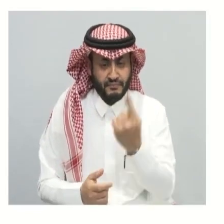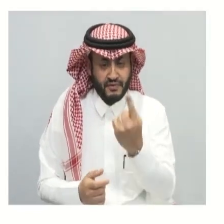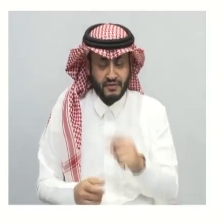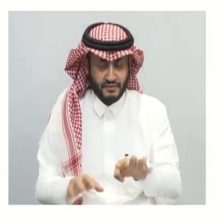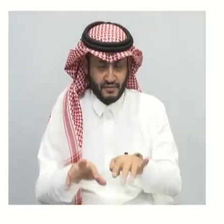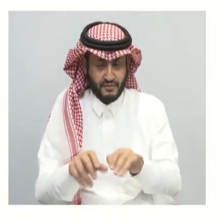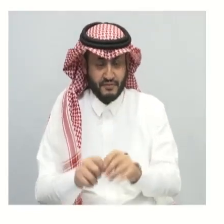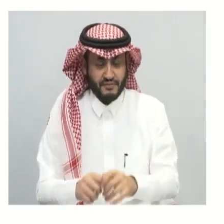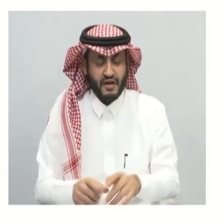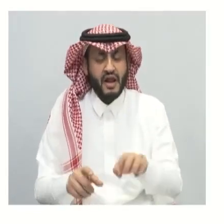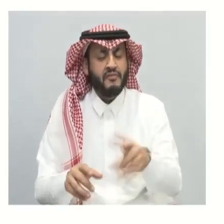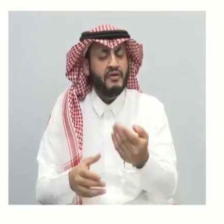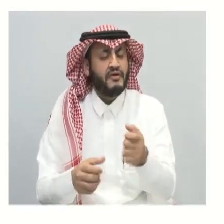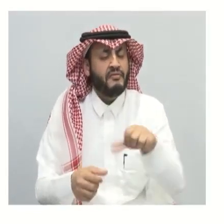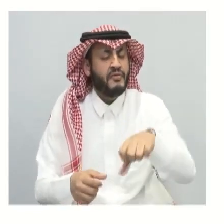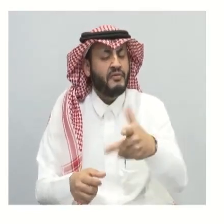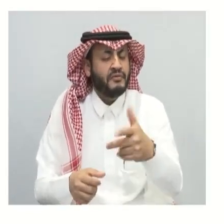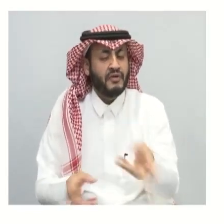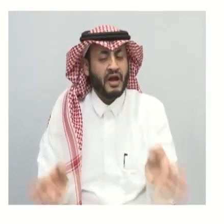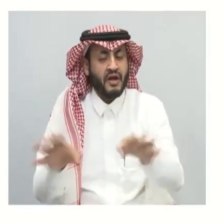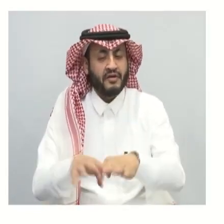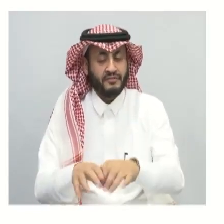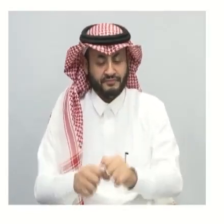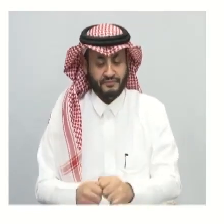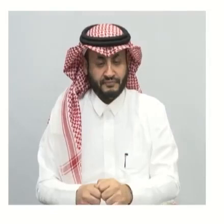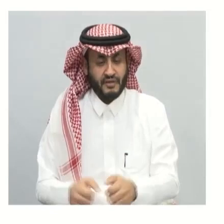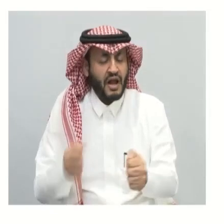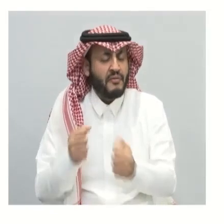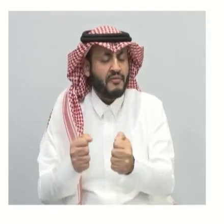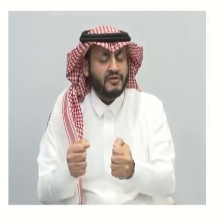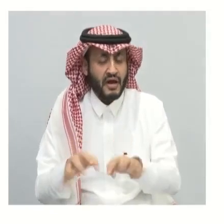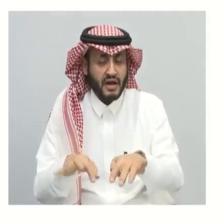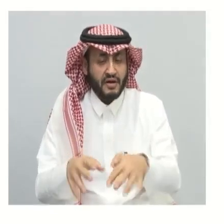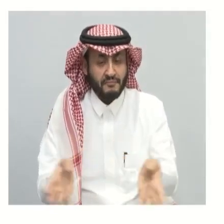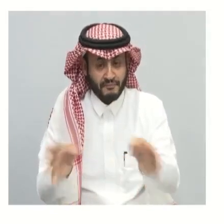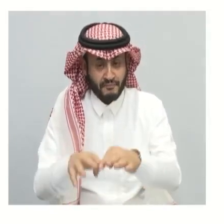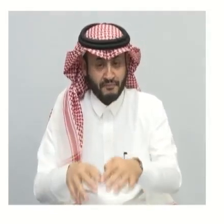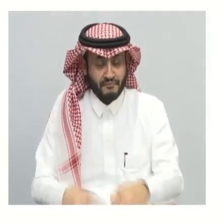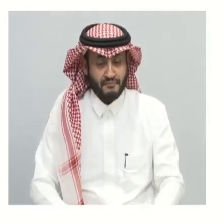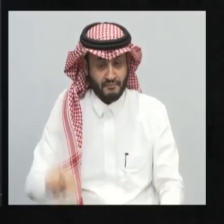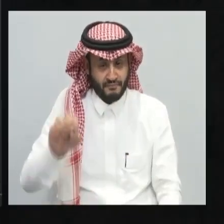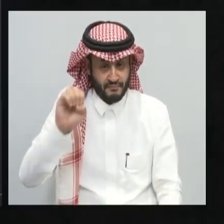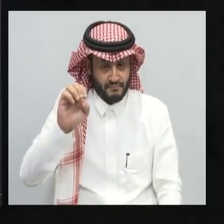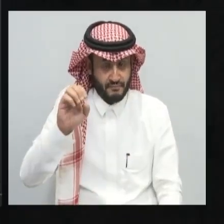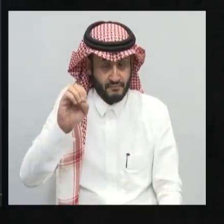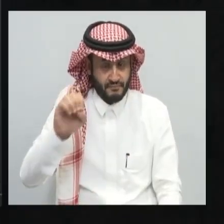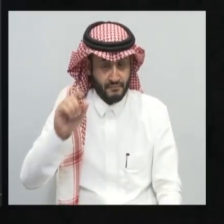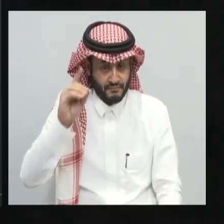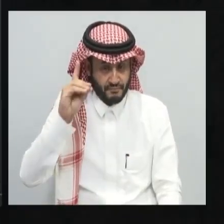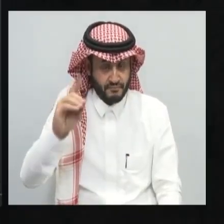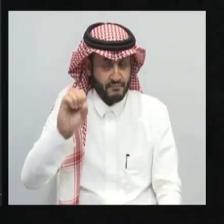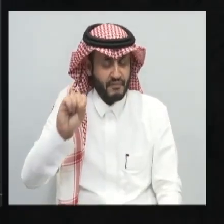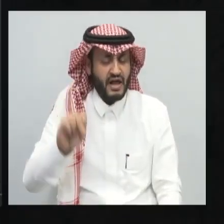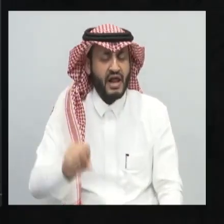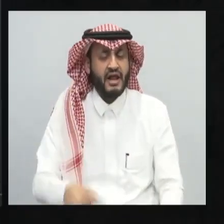the computer crashed. So you will say, the problem is, the computer needs to be fixed.